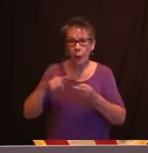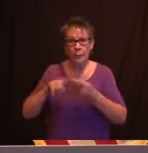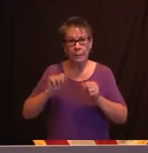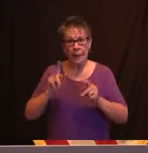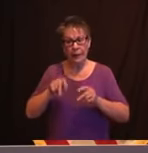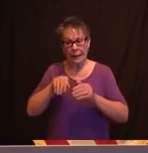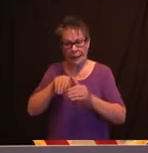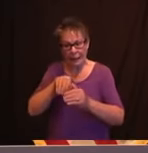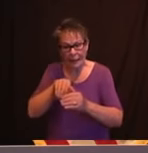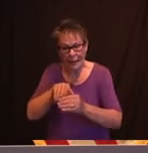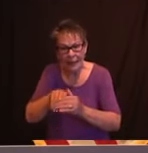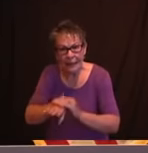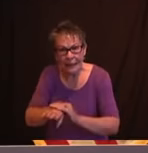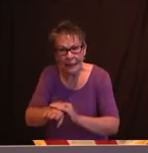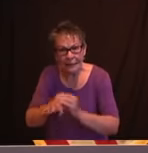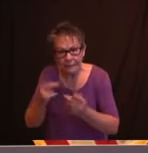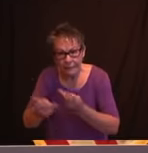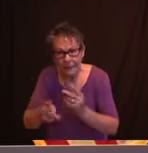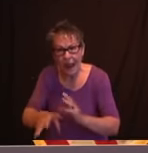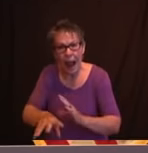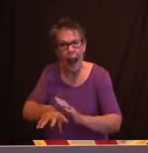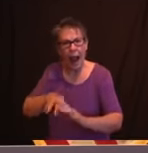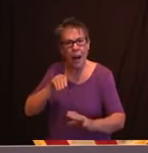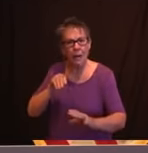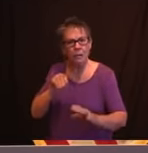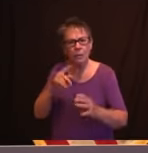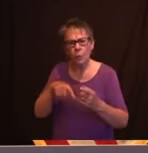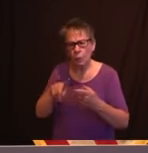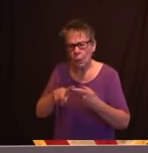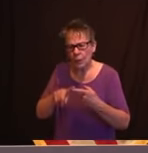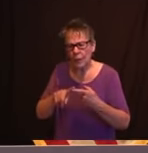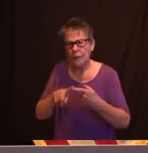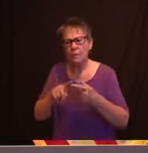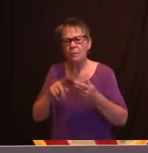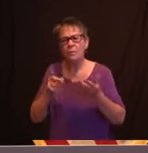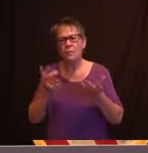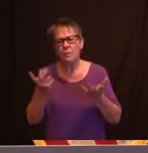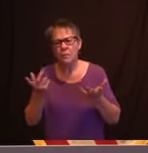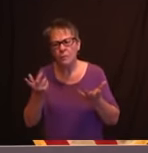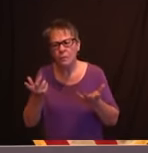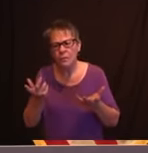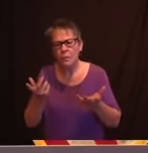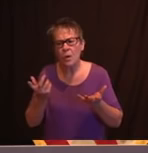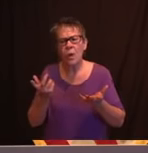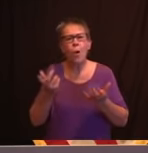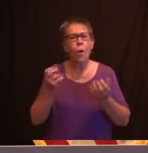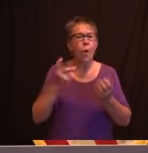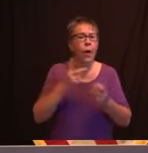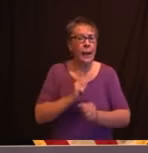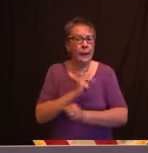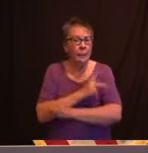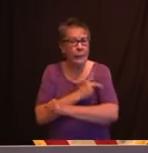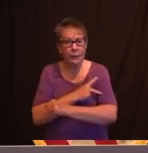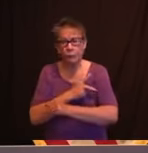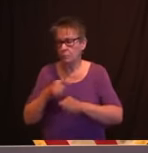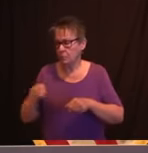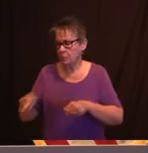both that and in terms of what we've done differently. Listen, I want to again thank Judy for the courage to put a mirror